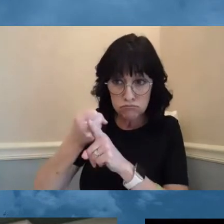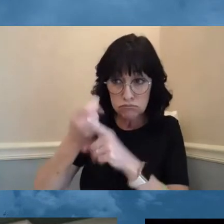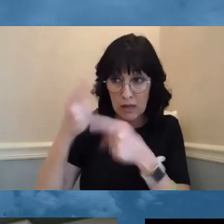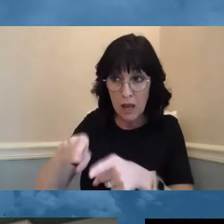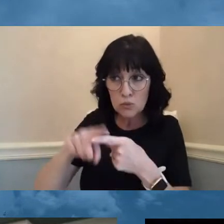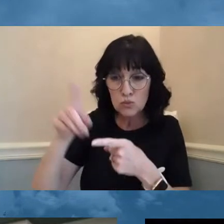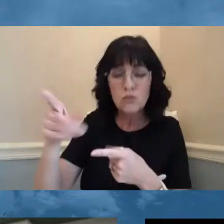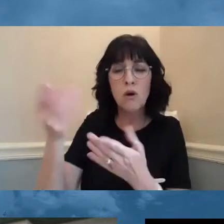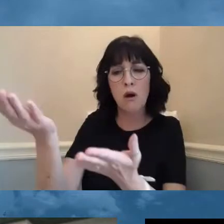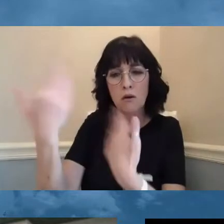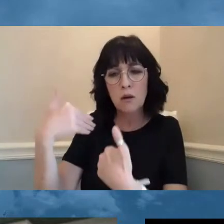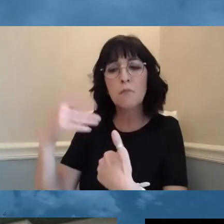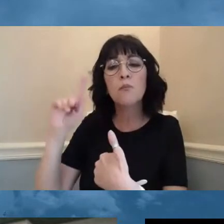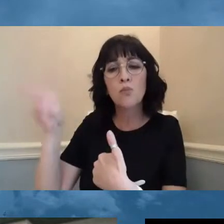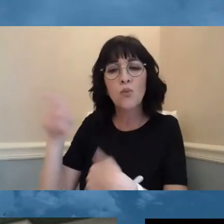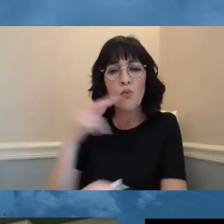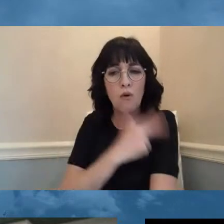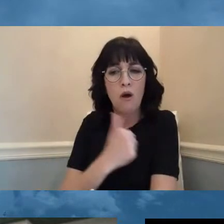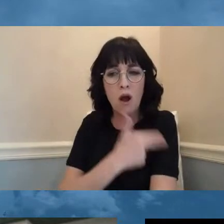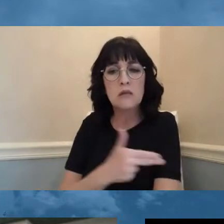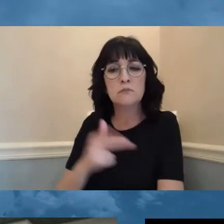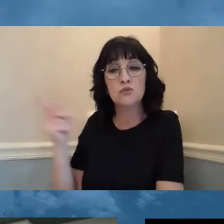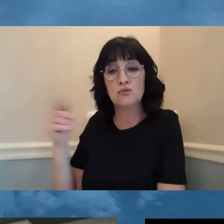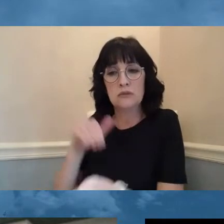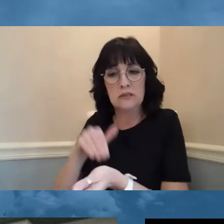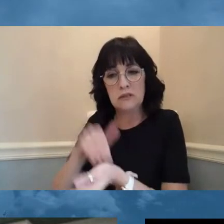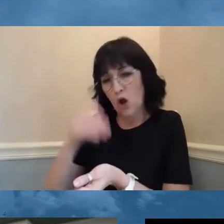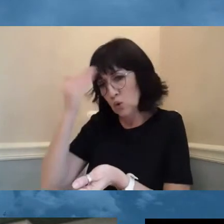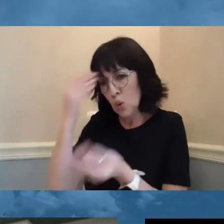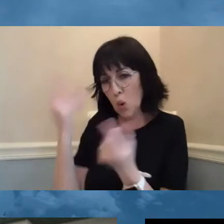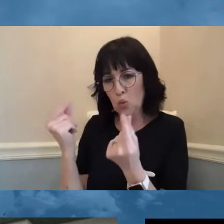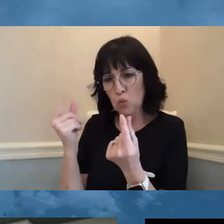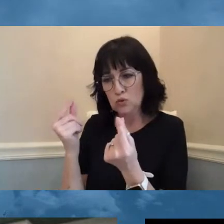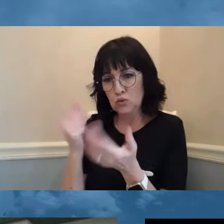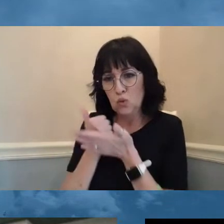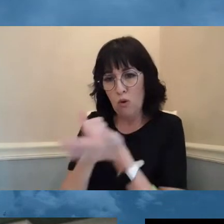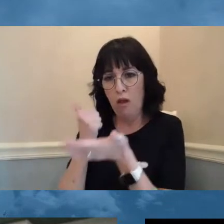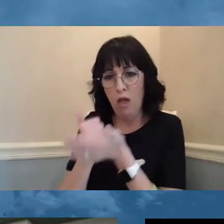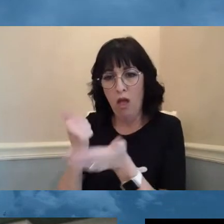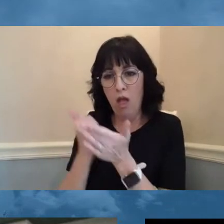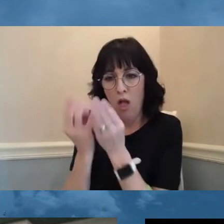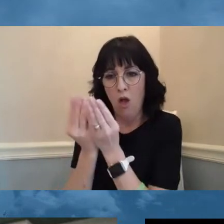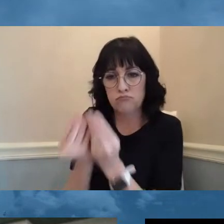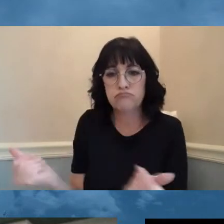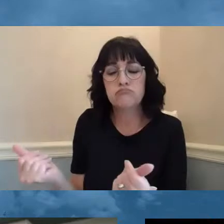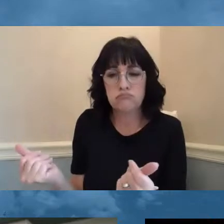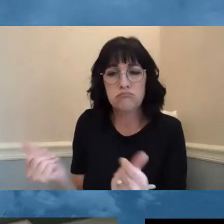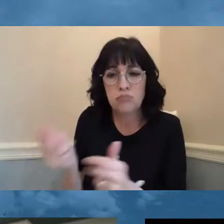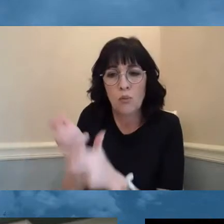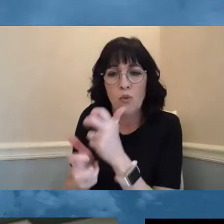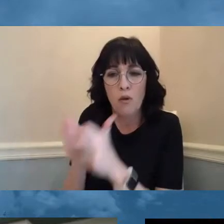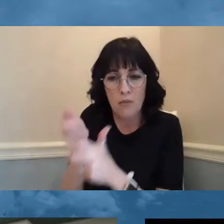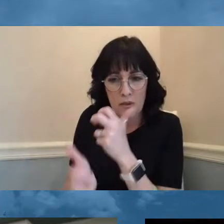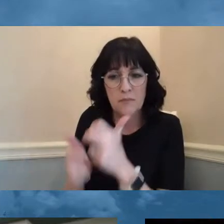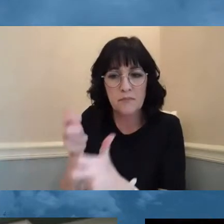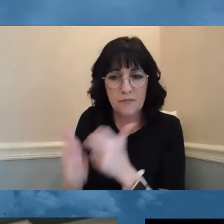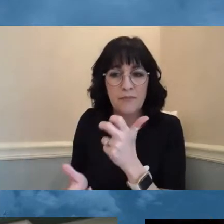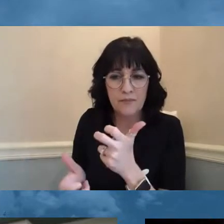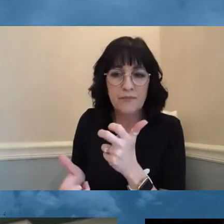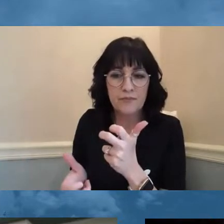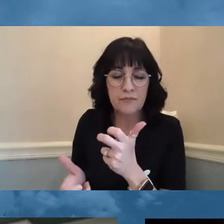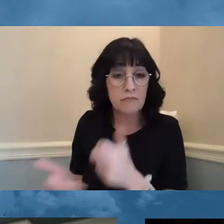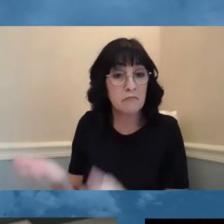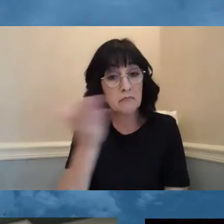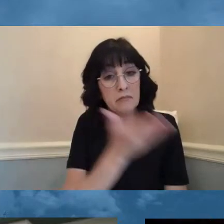very uncommon. We feel good about it, but those are the most common side effects. I'd love to hear from Dr. Tam what